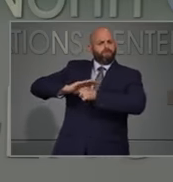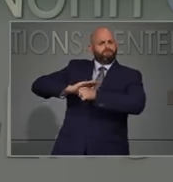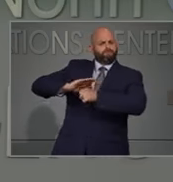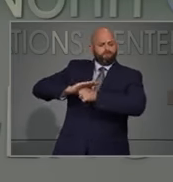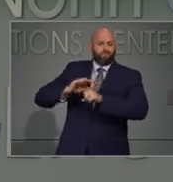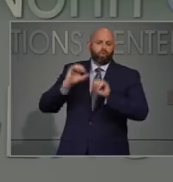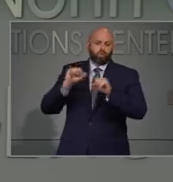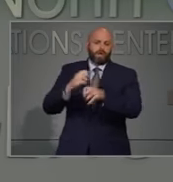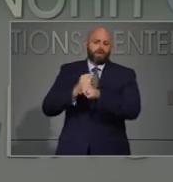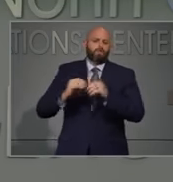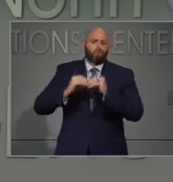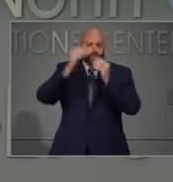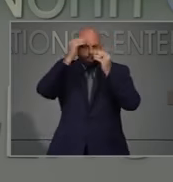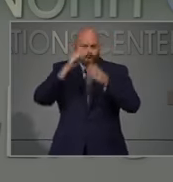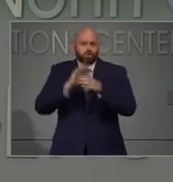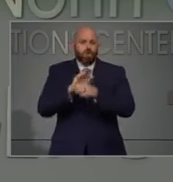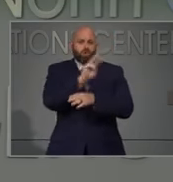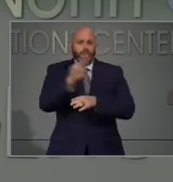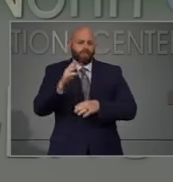information on our website.